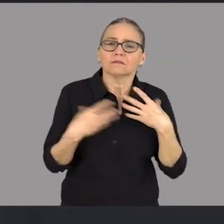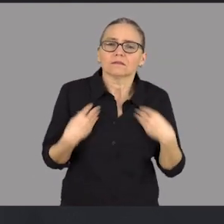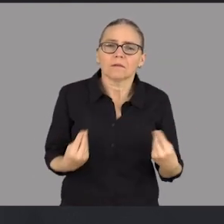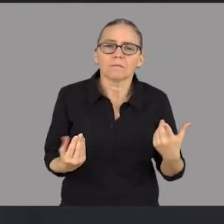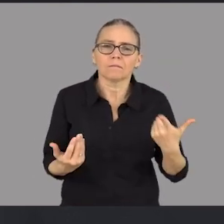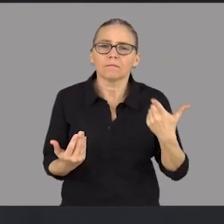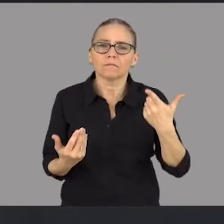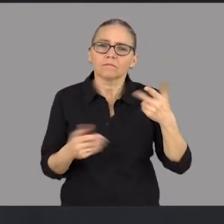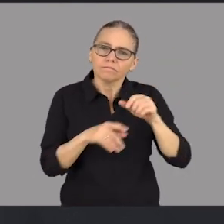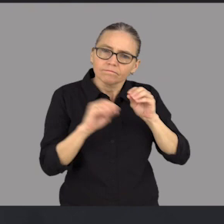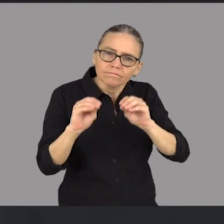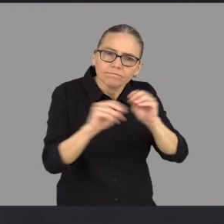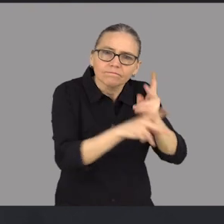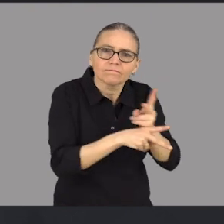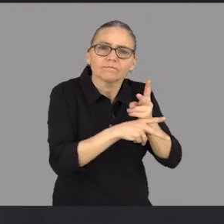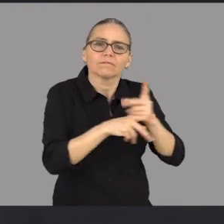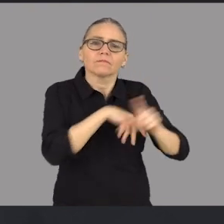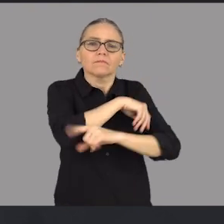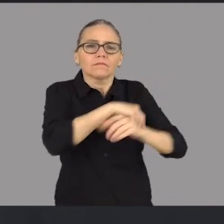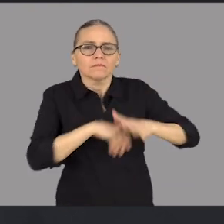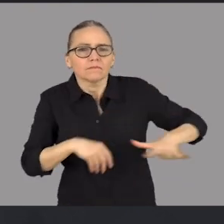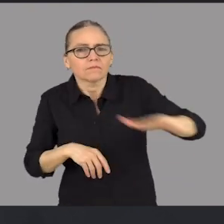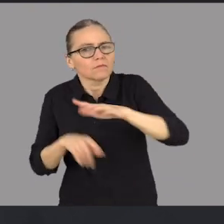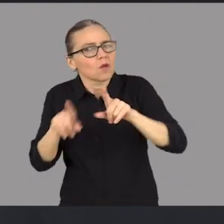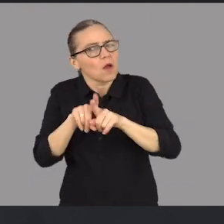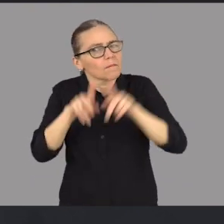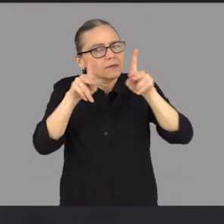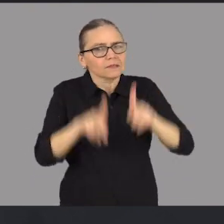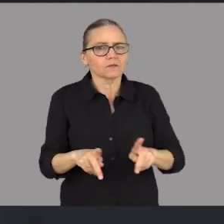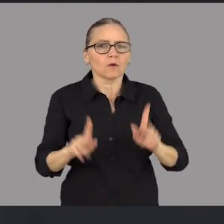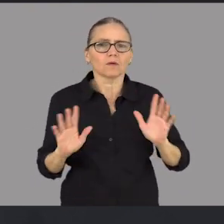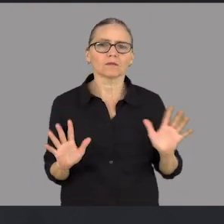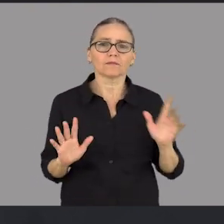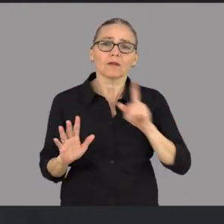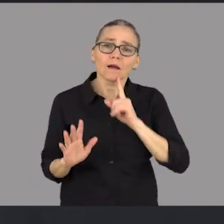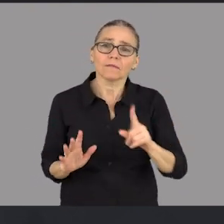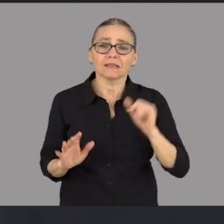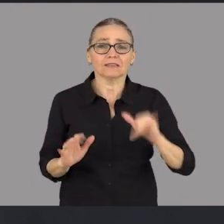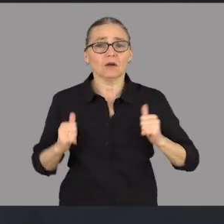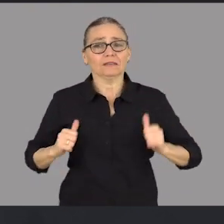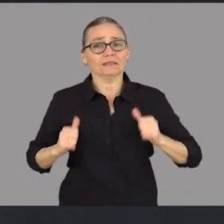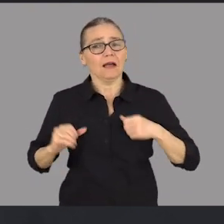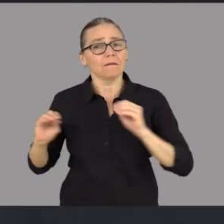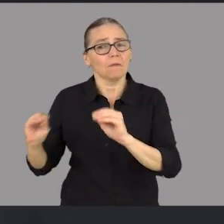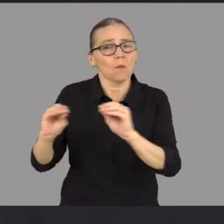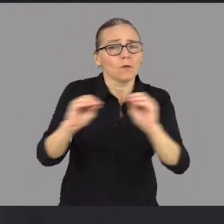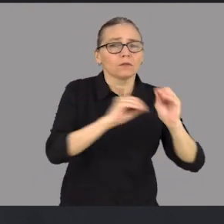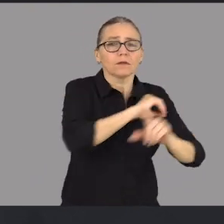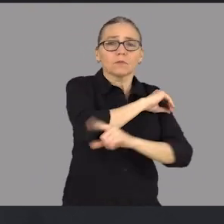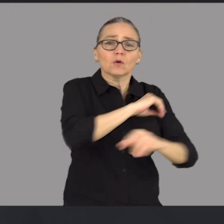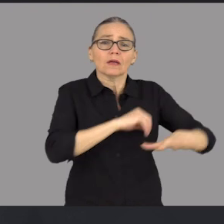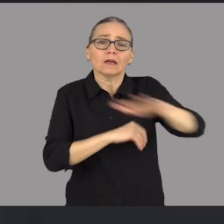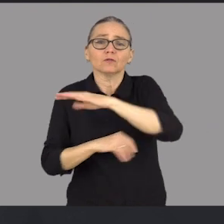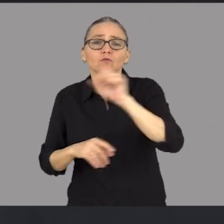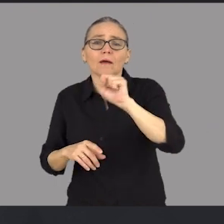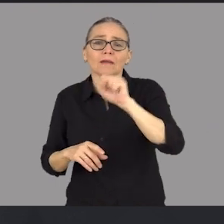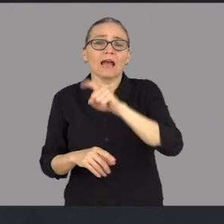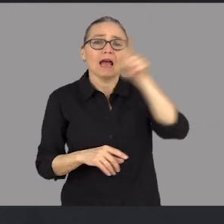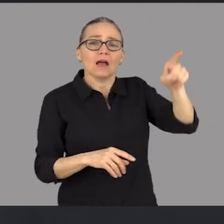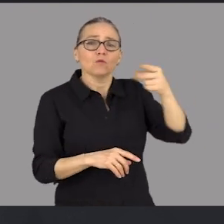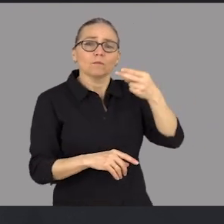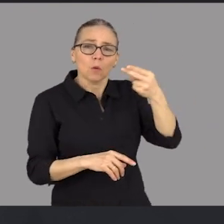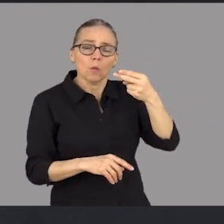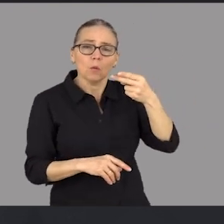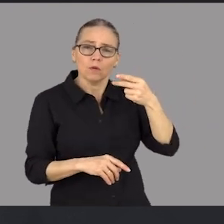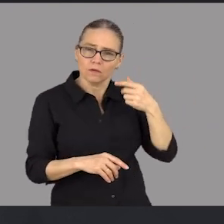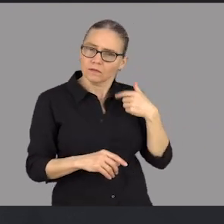son in the workplace, how would you want them to be treated? How would you like them to be trained and stuff? And that to me is just treating the